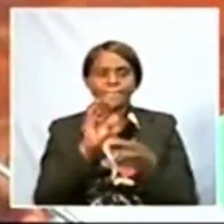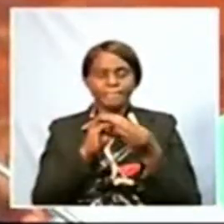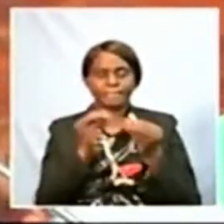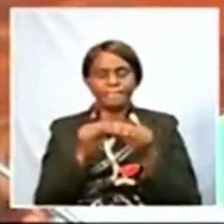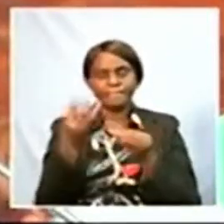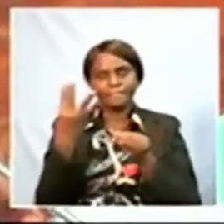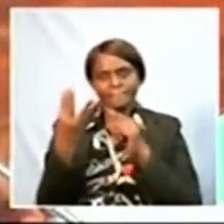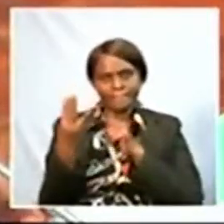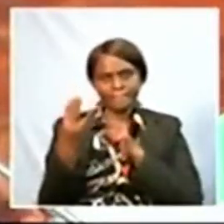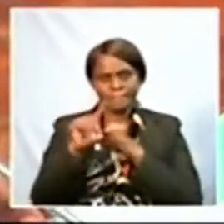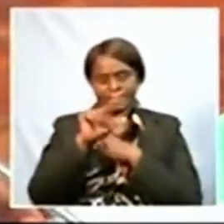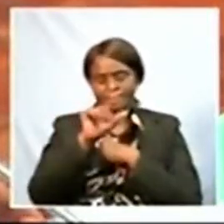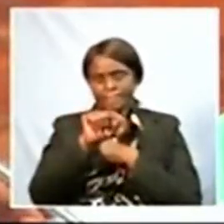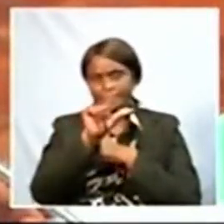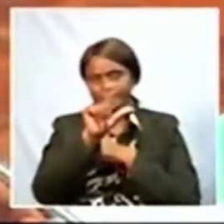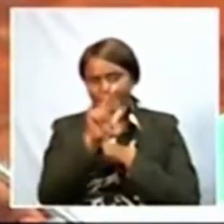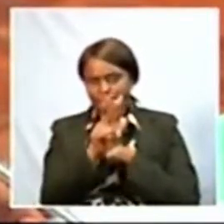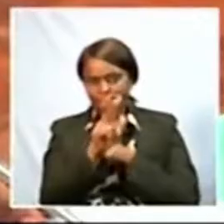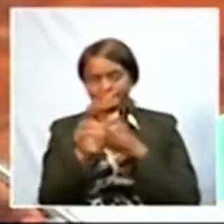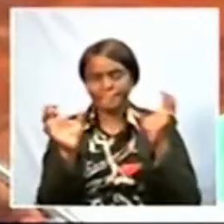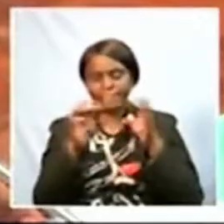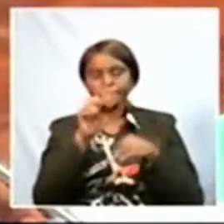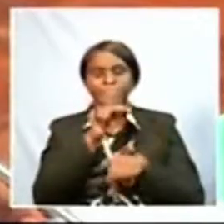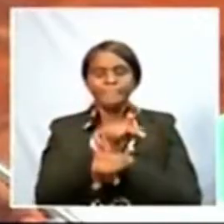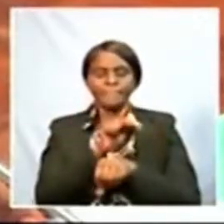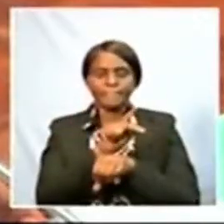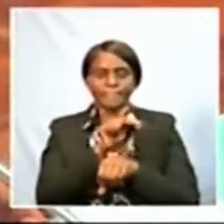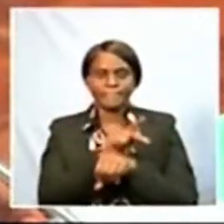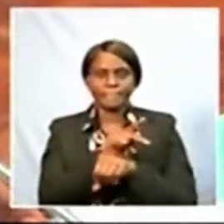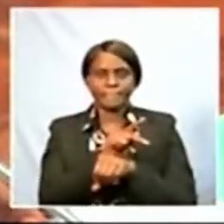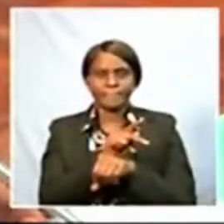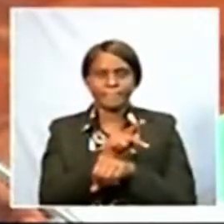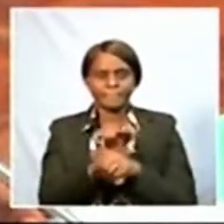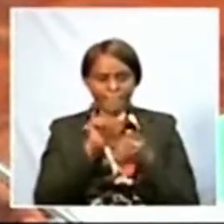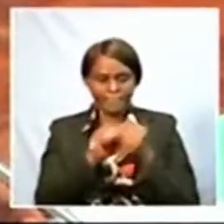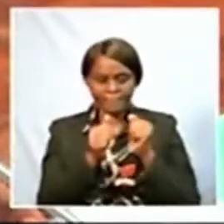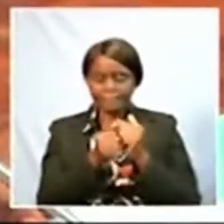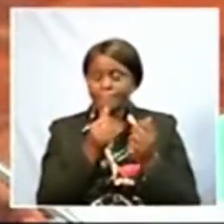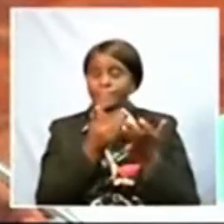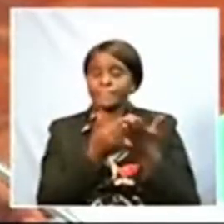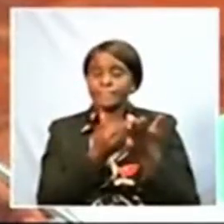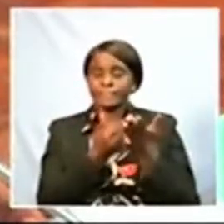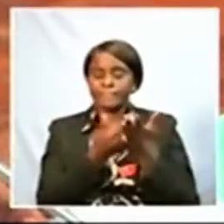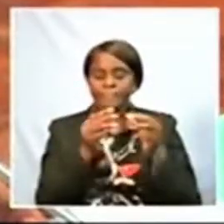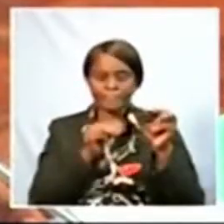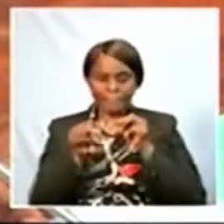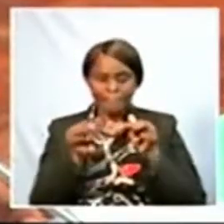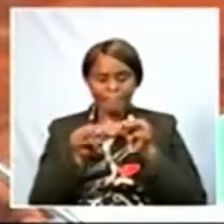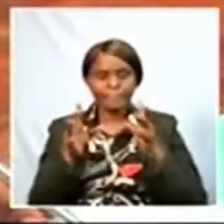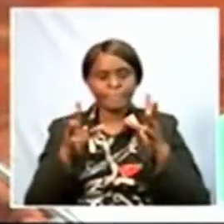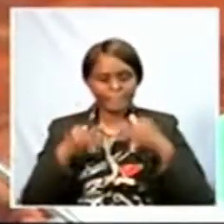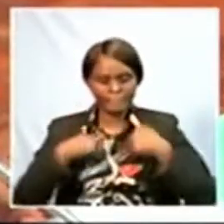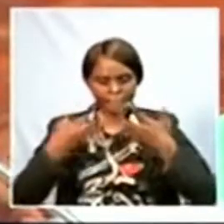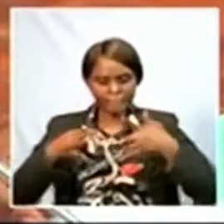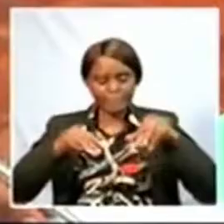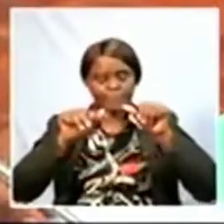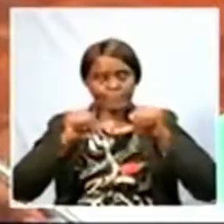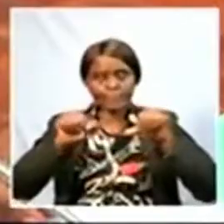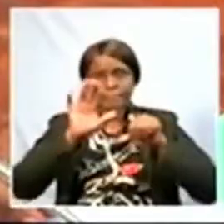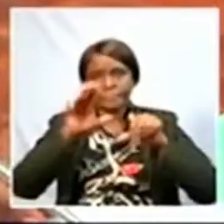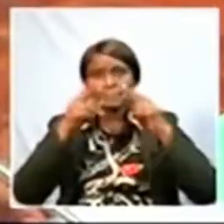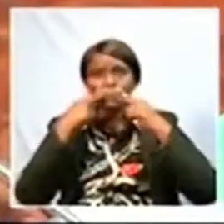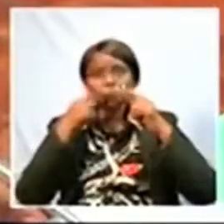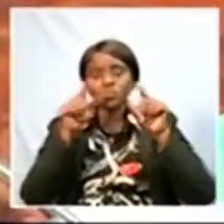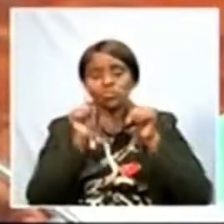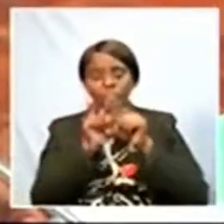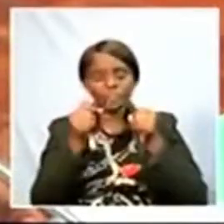Appendix 4, 2023 community projects. Cause of query. Management acknowledges the auditor's